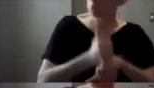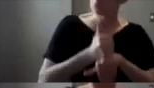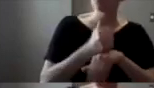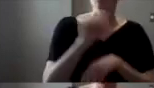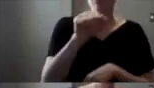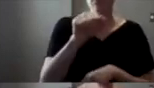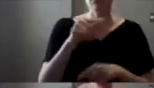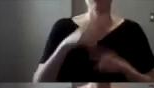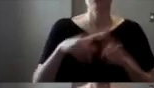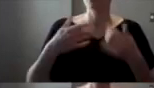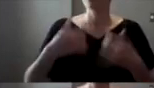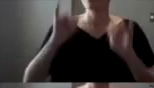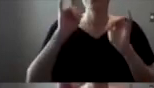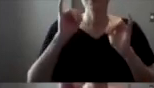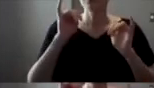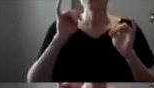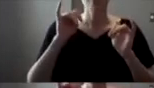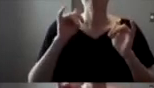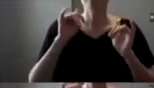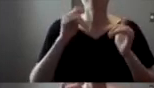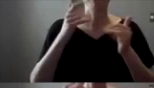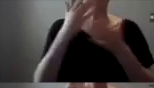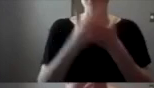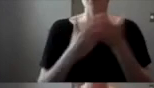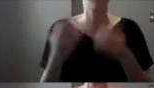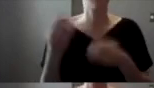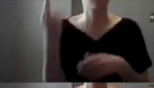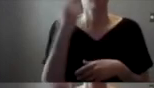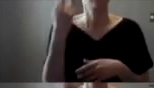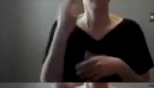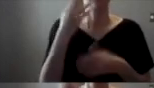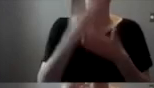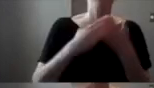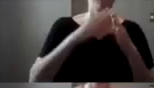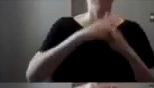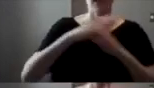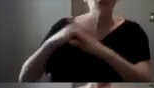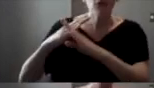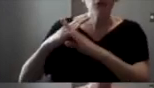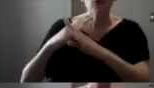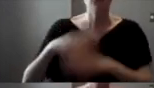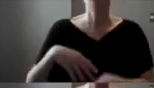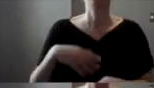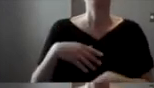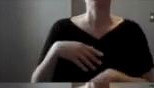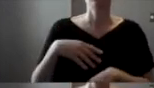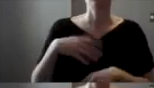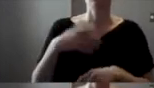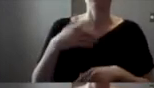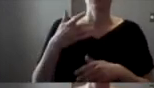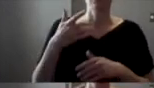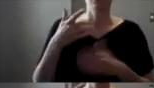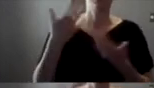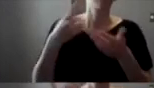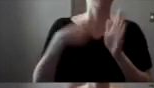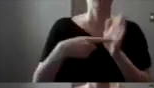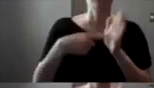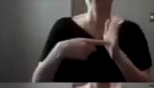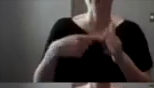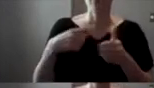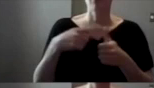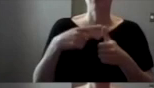there are still some elements of barriers that are non-evidence-based, including